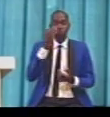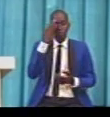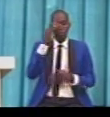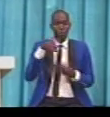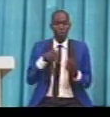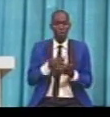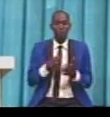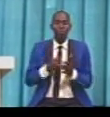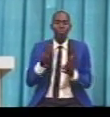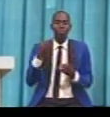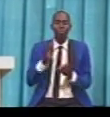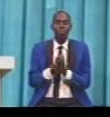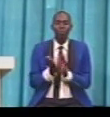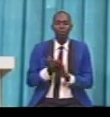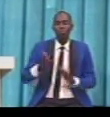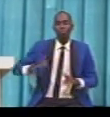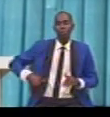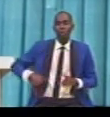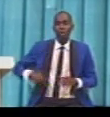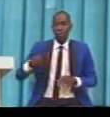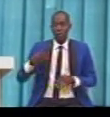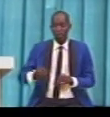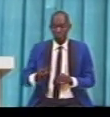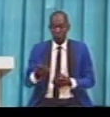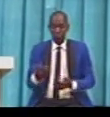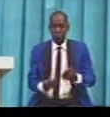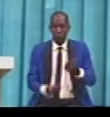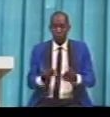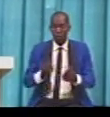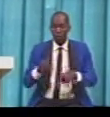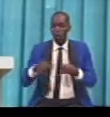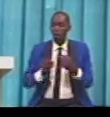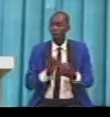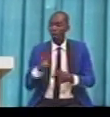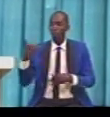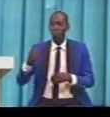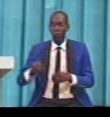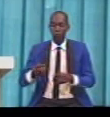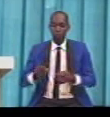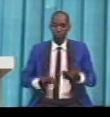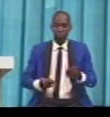late. The car went off the road and we started